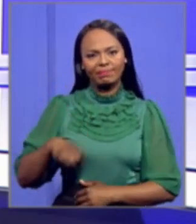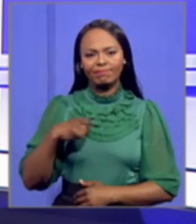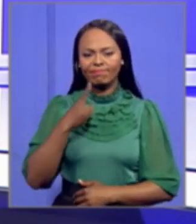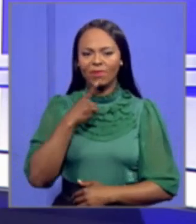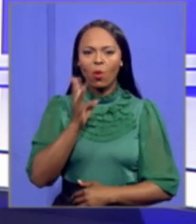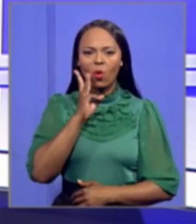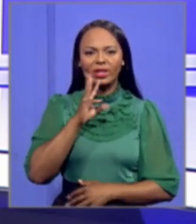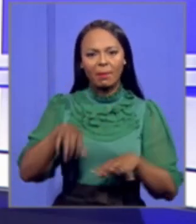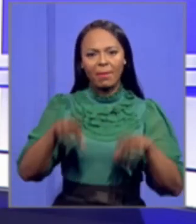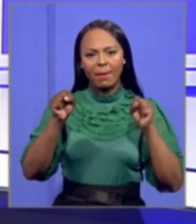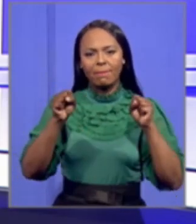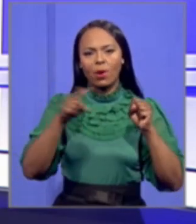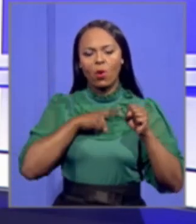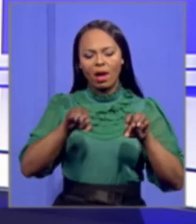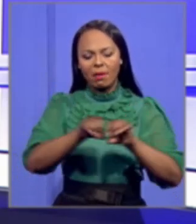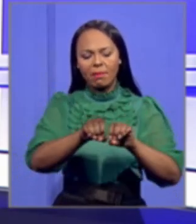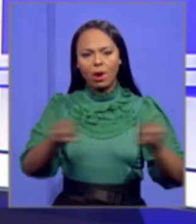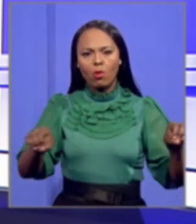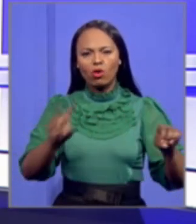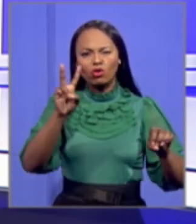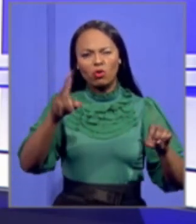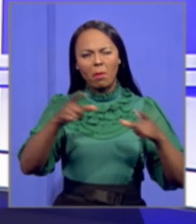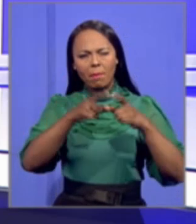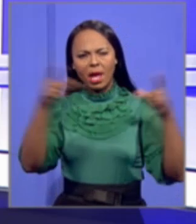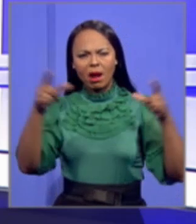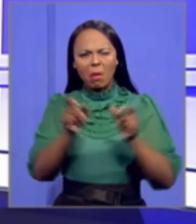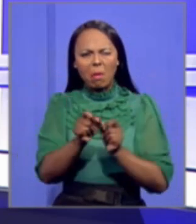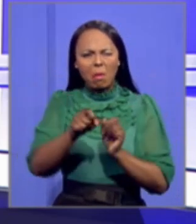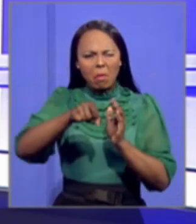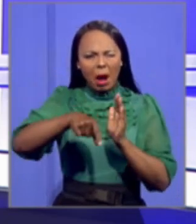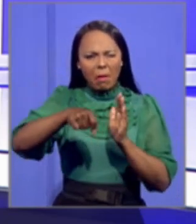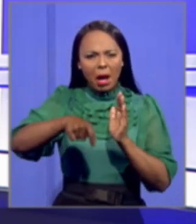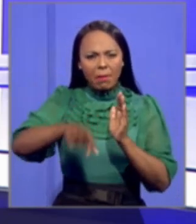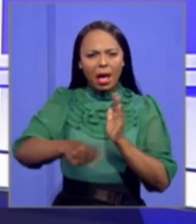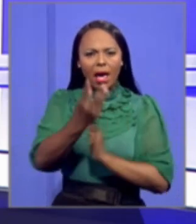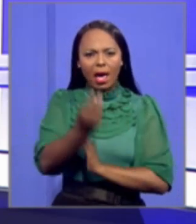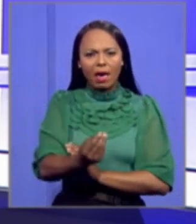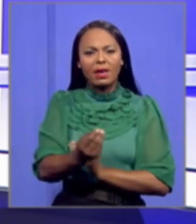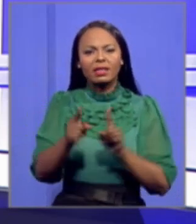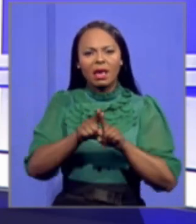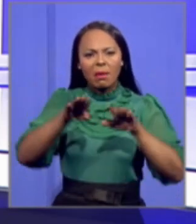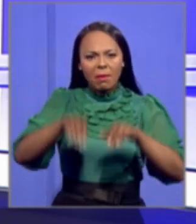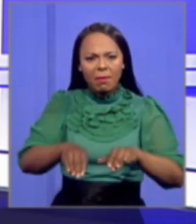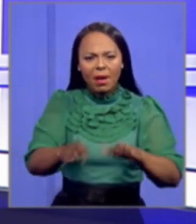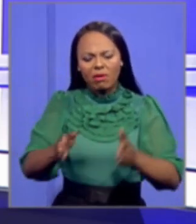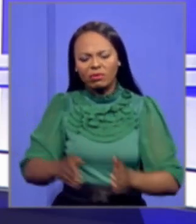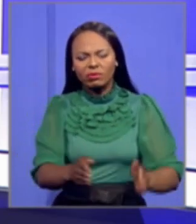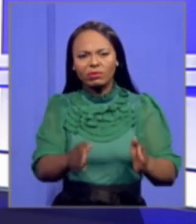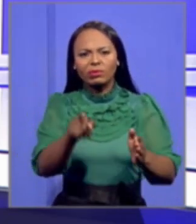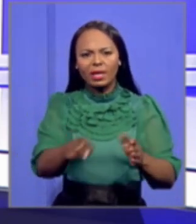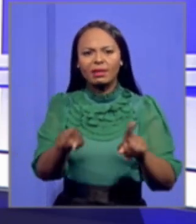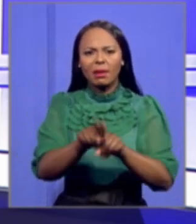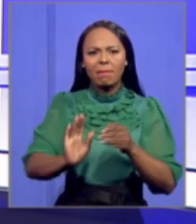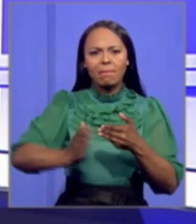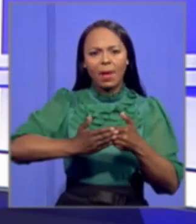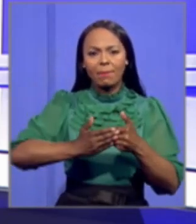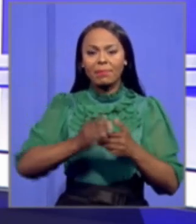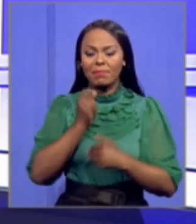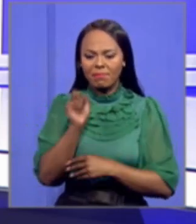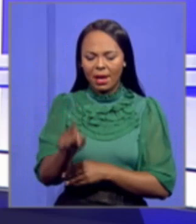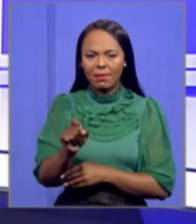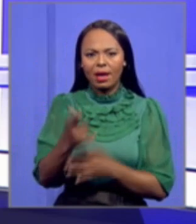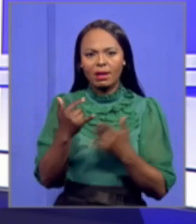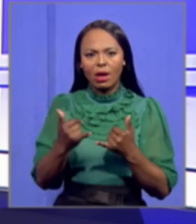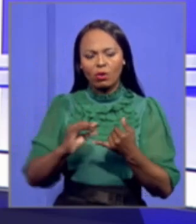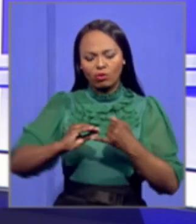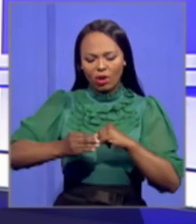ka mora ho fumanwa ha dipeipi tse pedi tse kgolo di dutla. Letamo le leholo la metsi le kwetswe. Masepala o re meralo e tsofetseng ke lona lebaka la hore ho